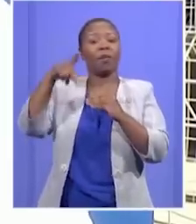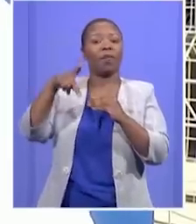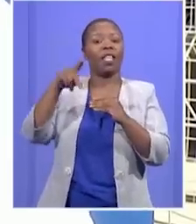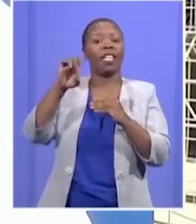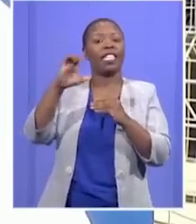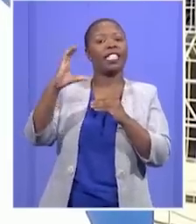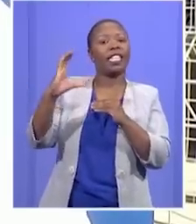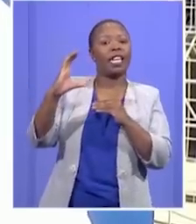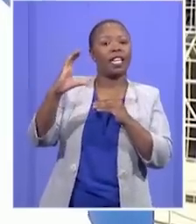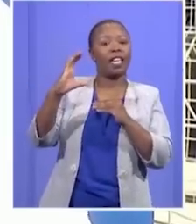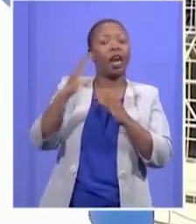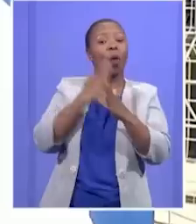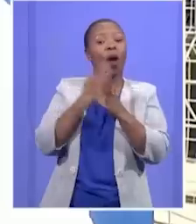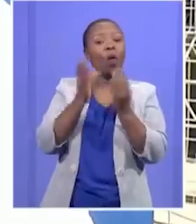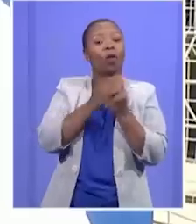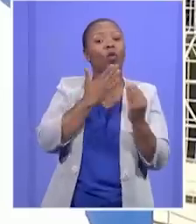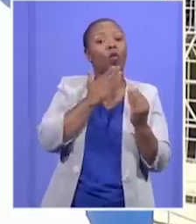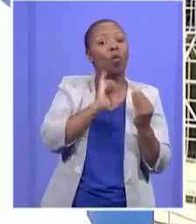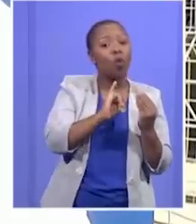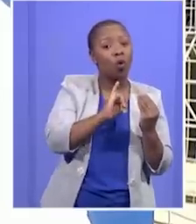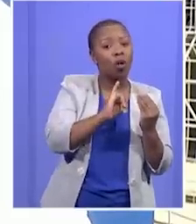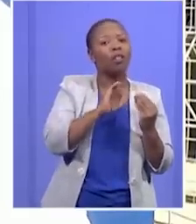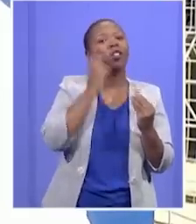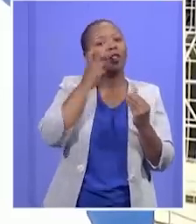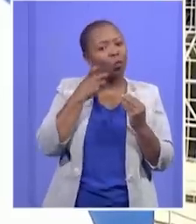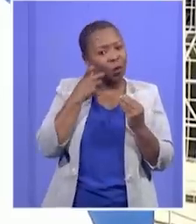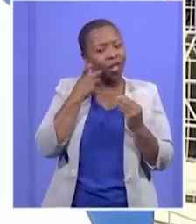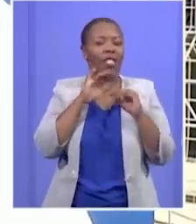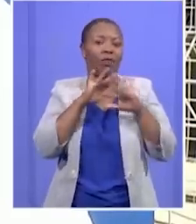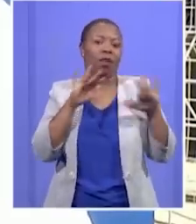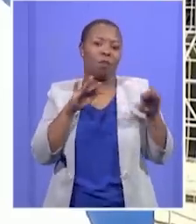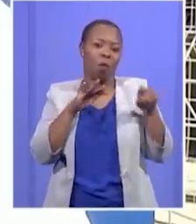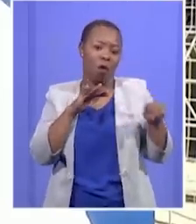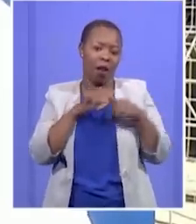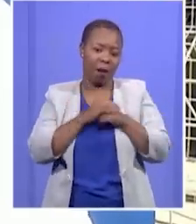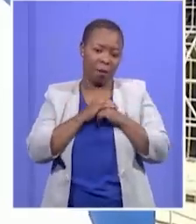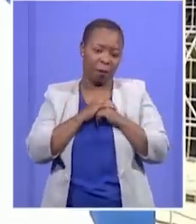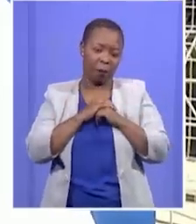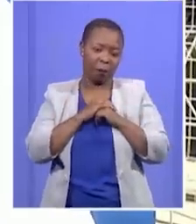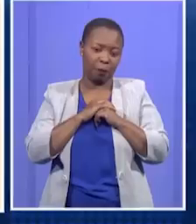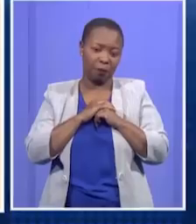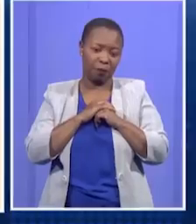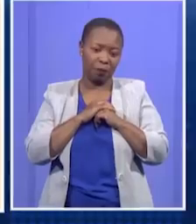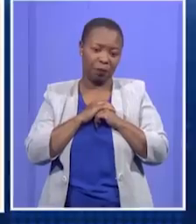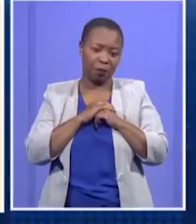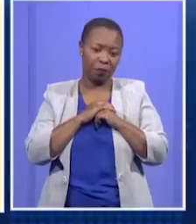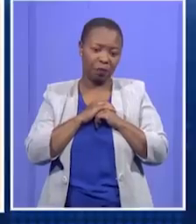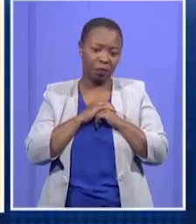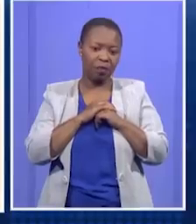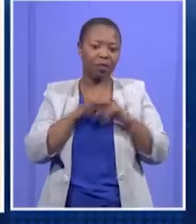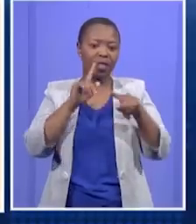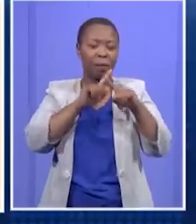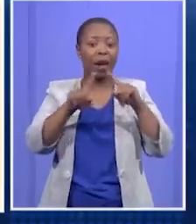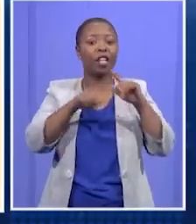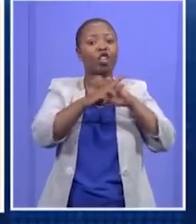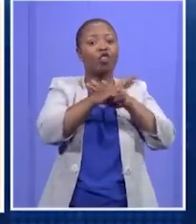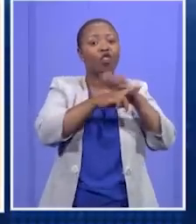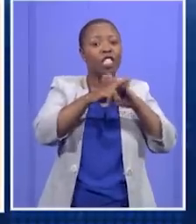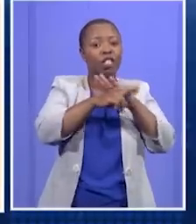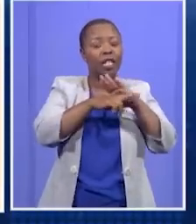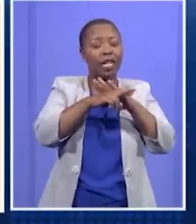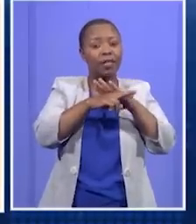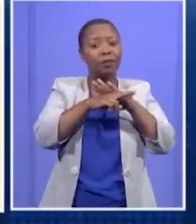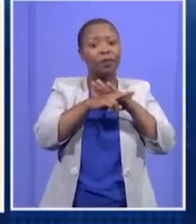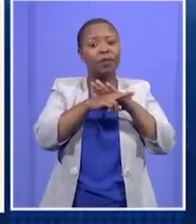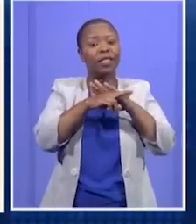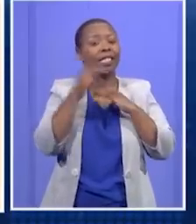been working with Zweli's people, yet the regional secretaries and half of the PEC